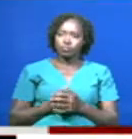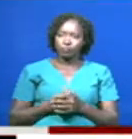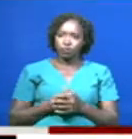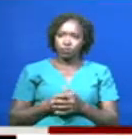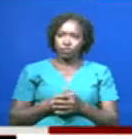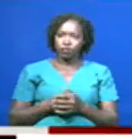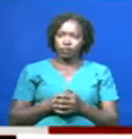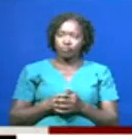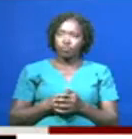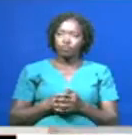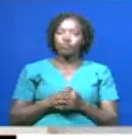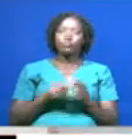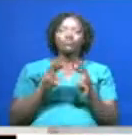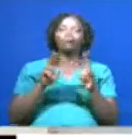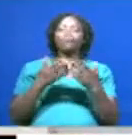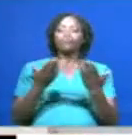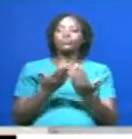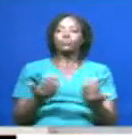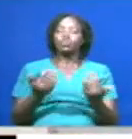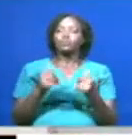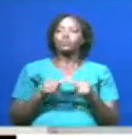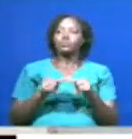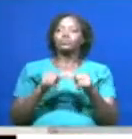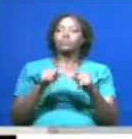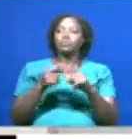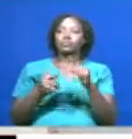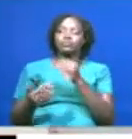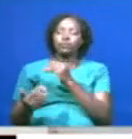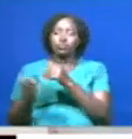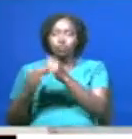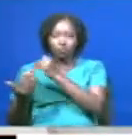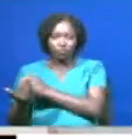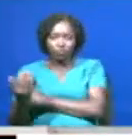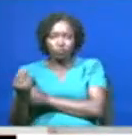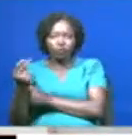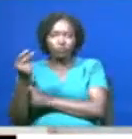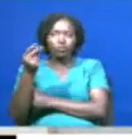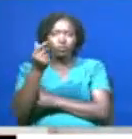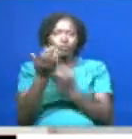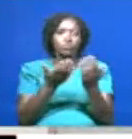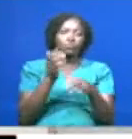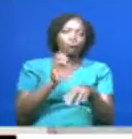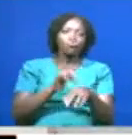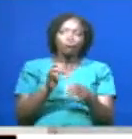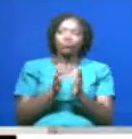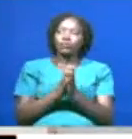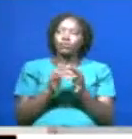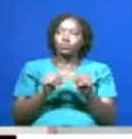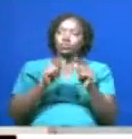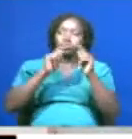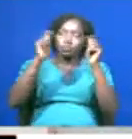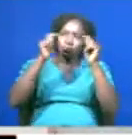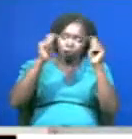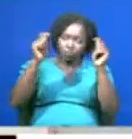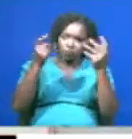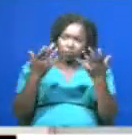And we've been seeing how things have been going on since 9 a.m. this morning and how businesses have been affected by the ongoing riots. Just